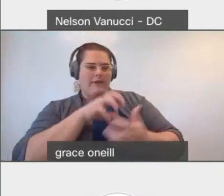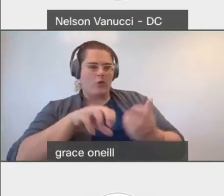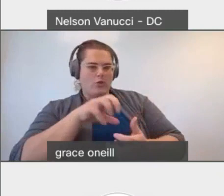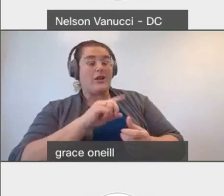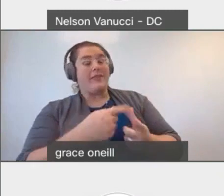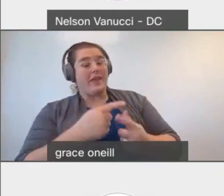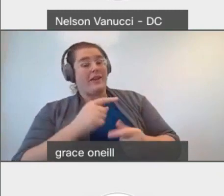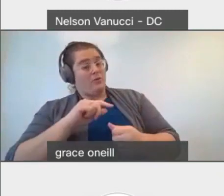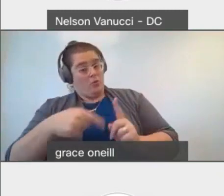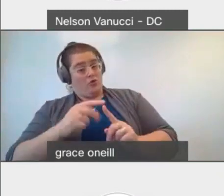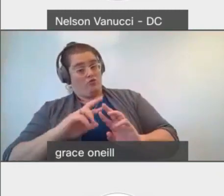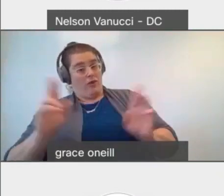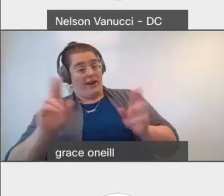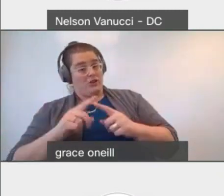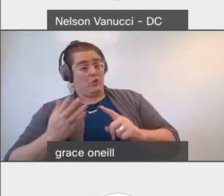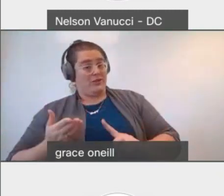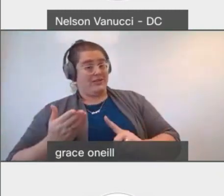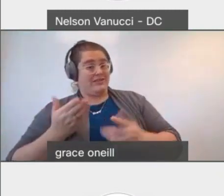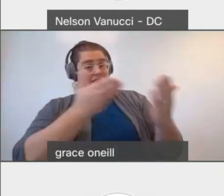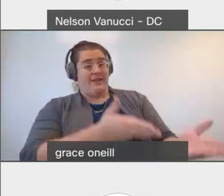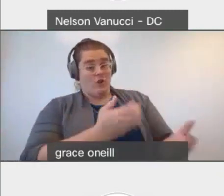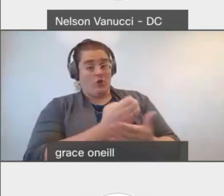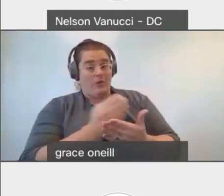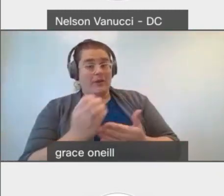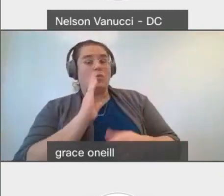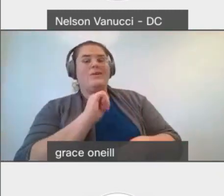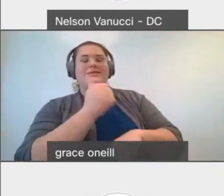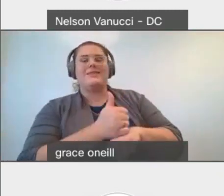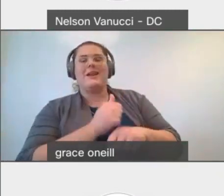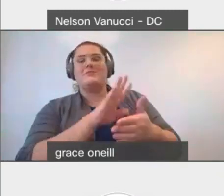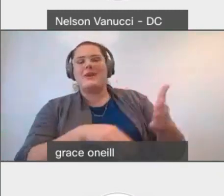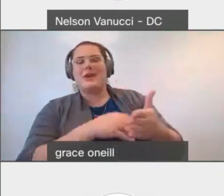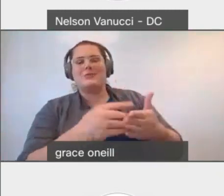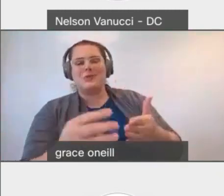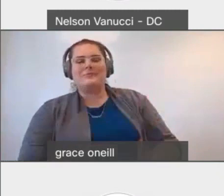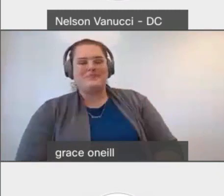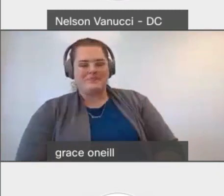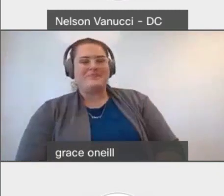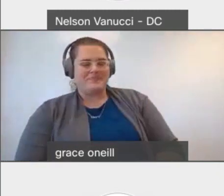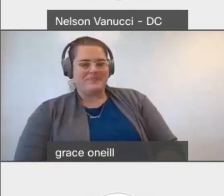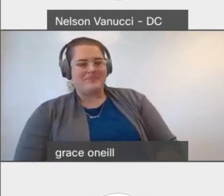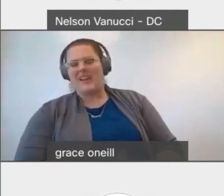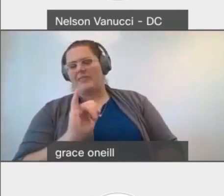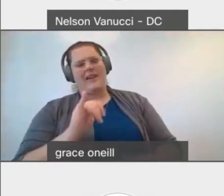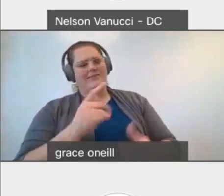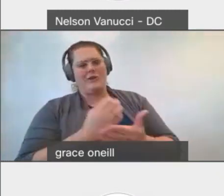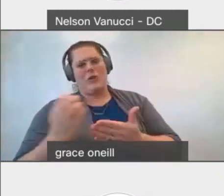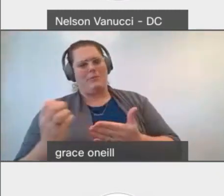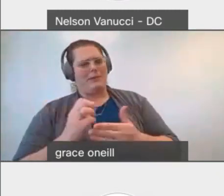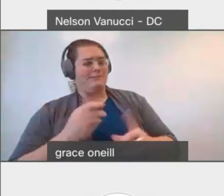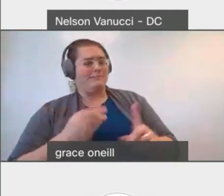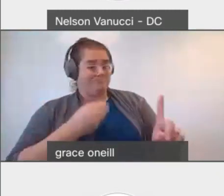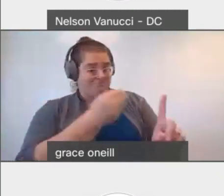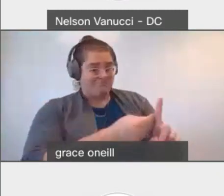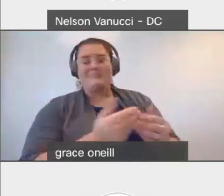up a schedule. The equipment deployment process is very easy. It takes about 10 or 15 minutes per home. We kind of